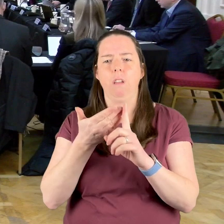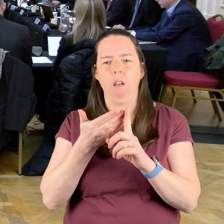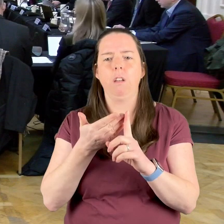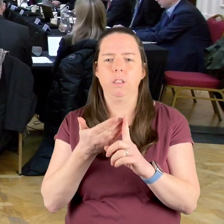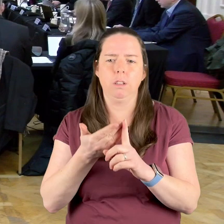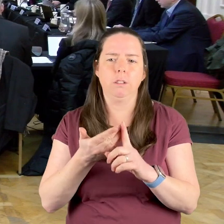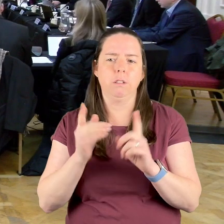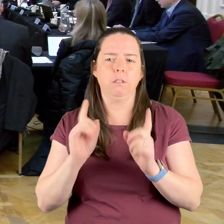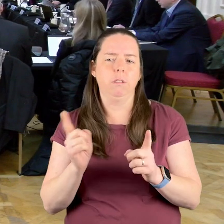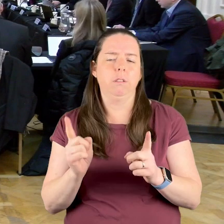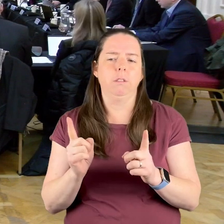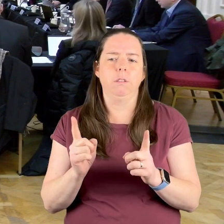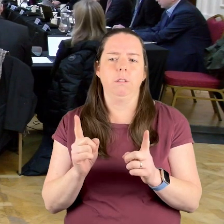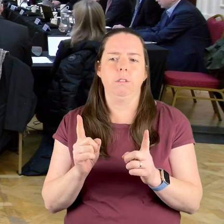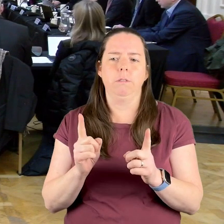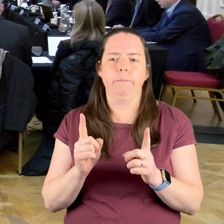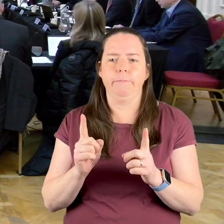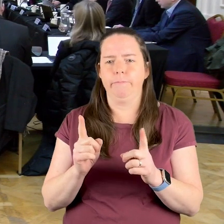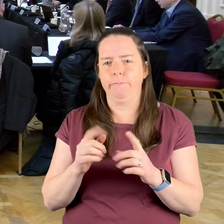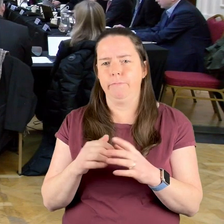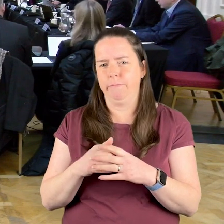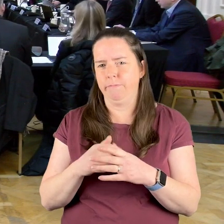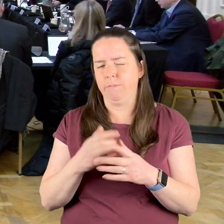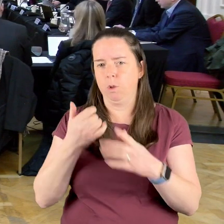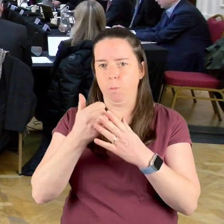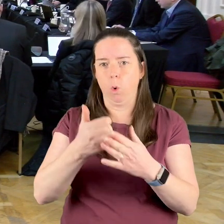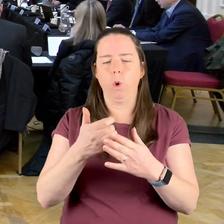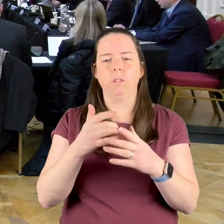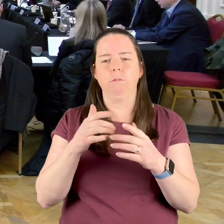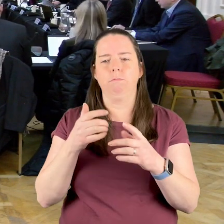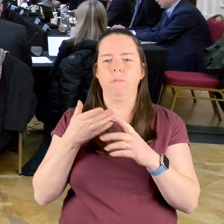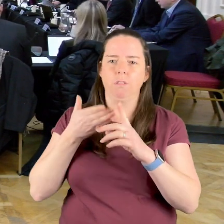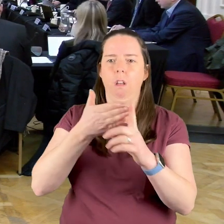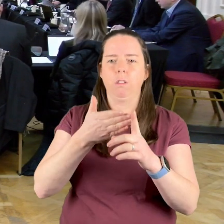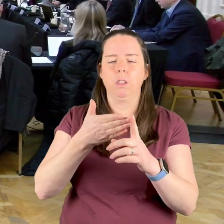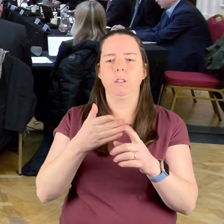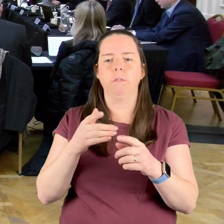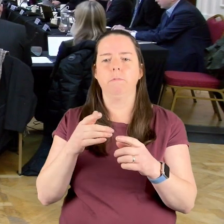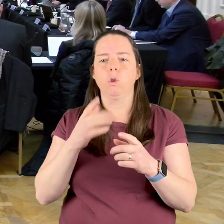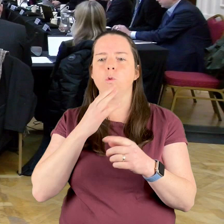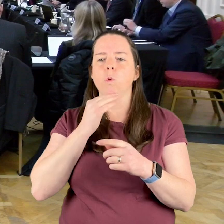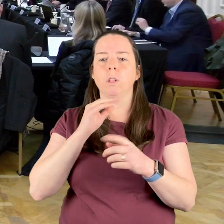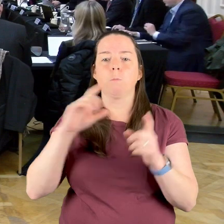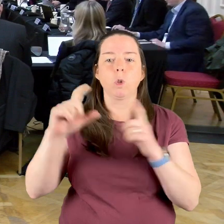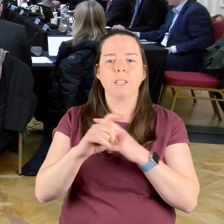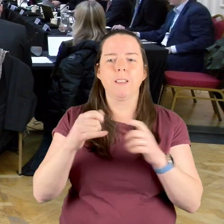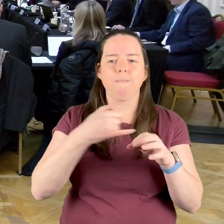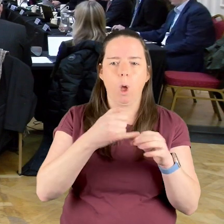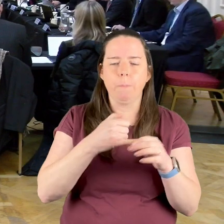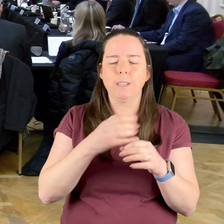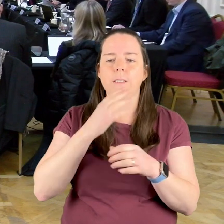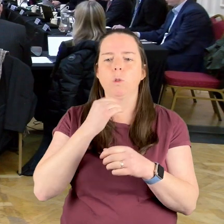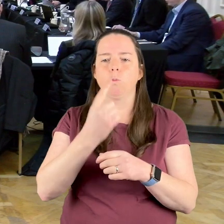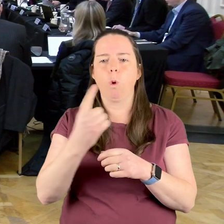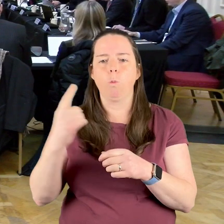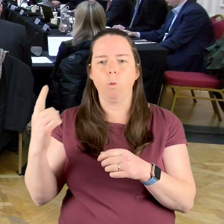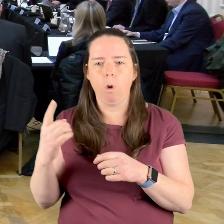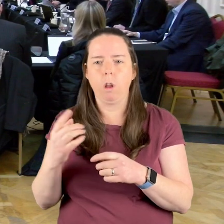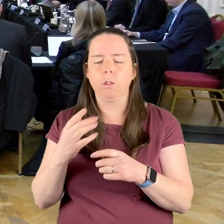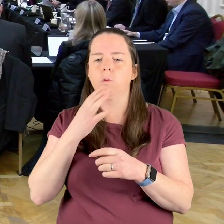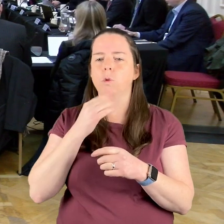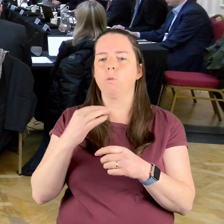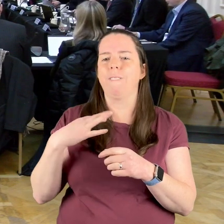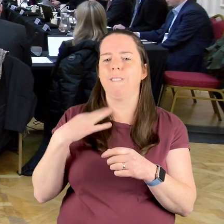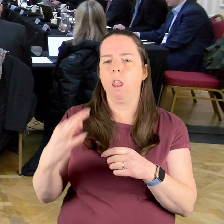to try and target our support, and using community pharmacy, using 111, and using the voluntary and